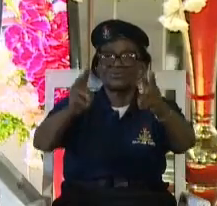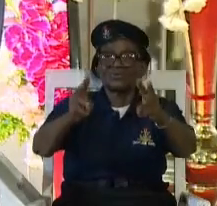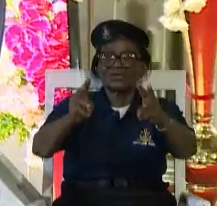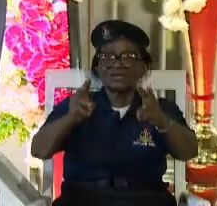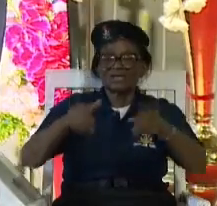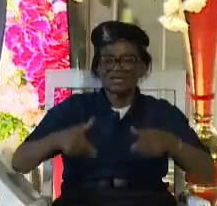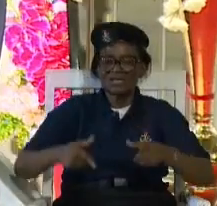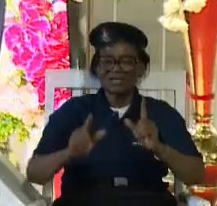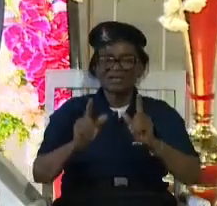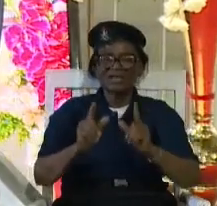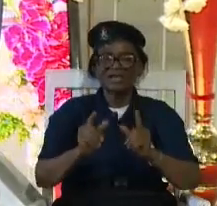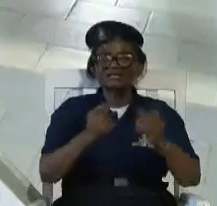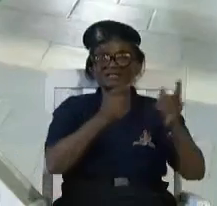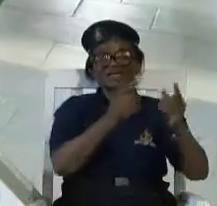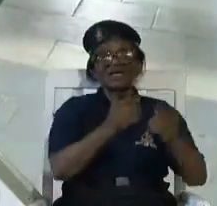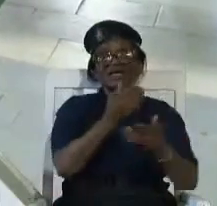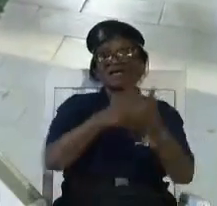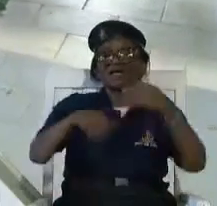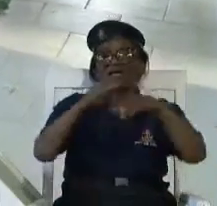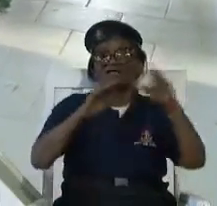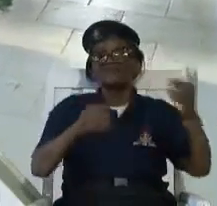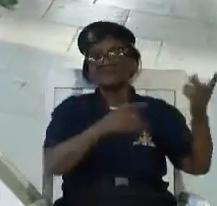let heaven come down to earth.